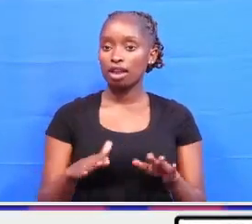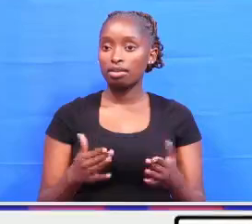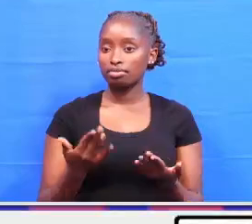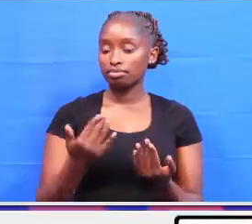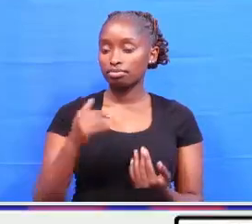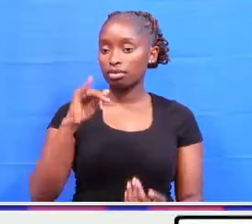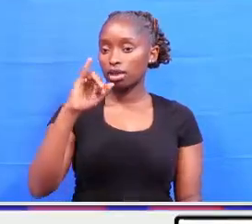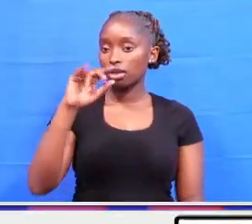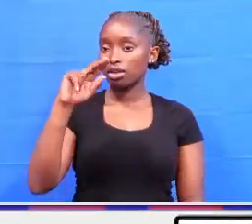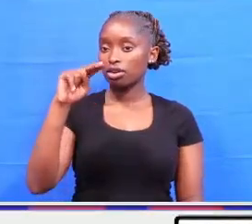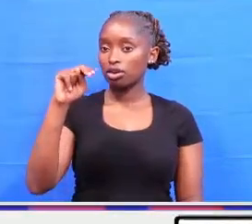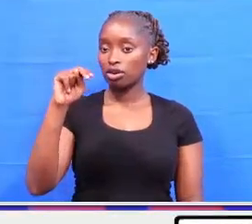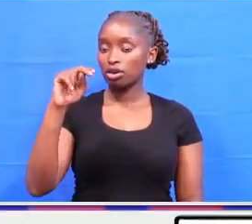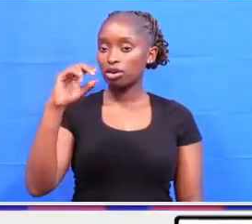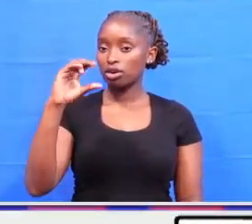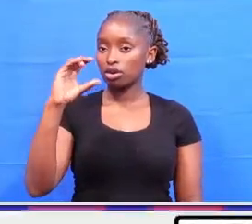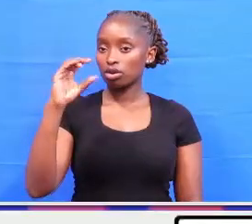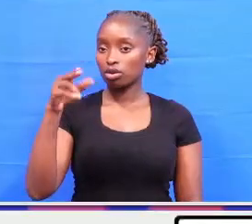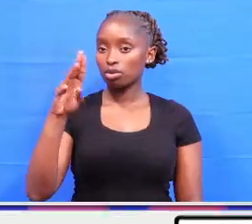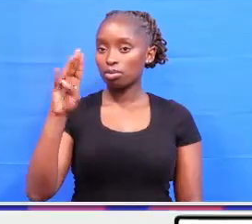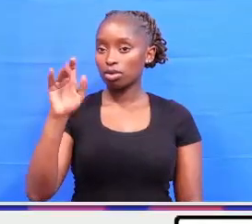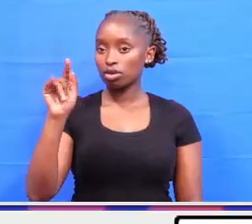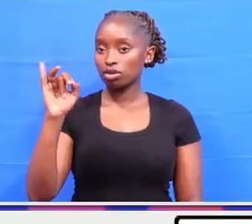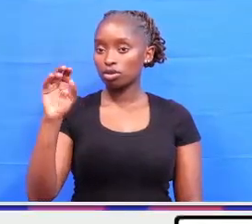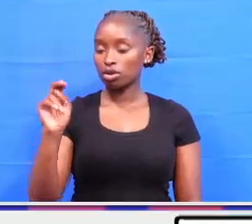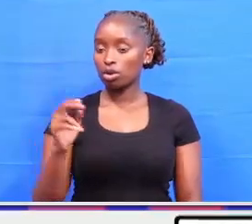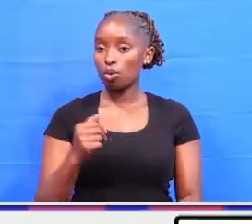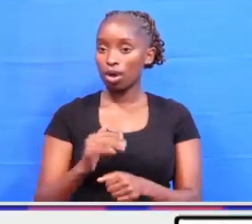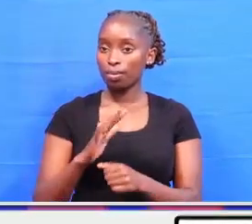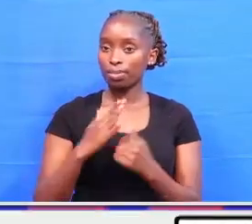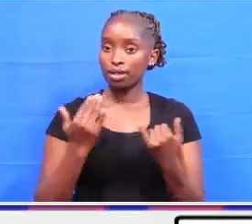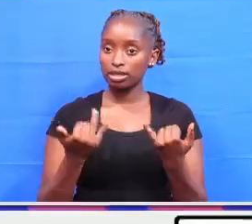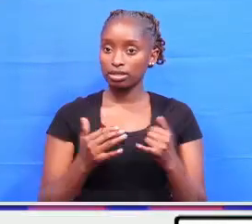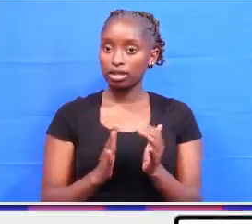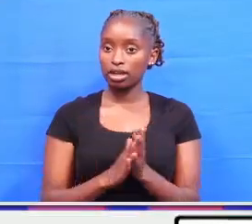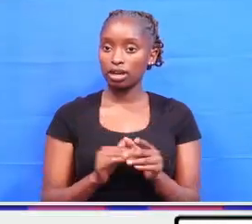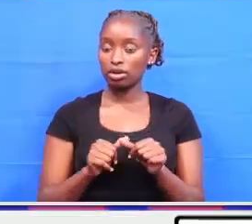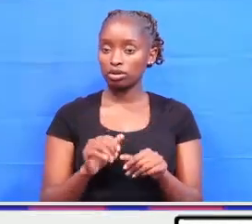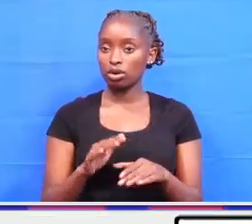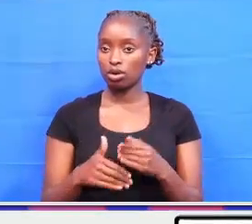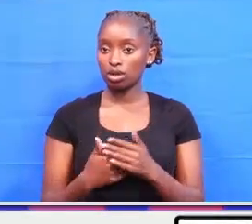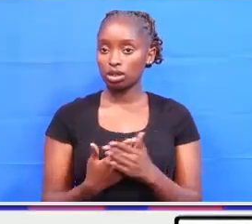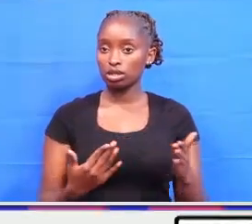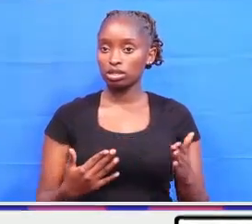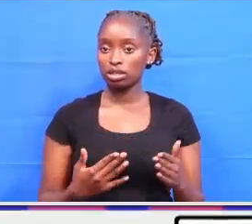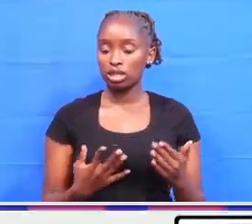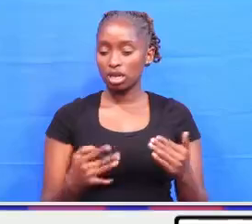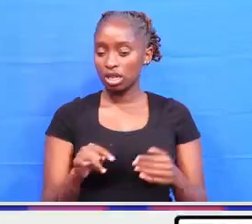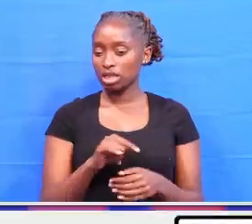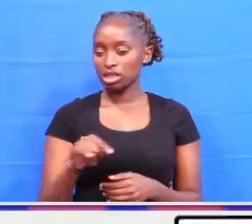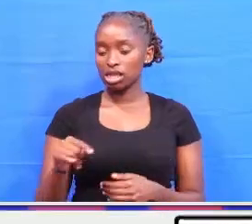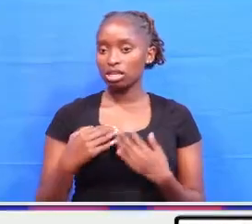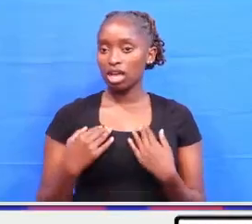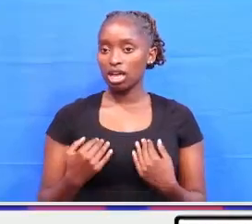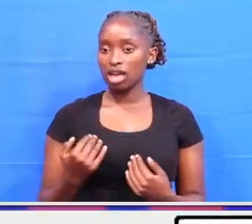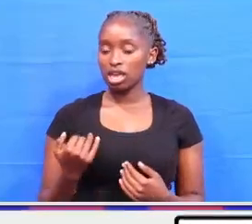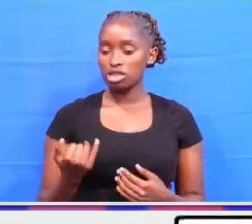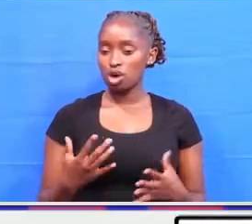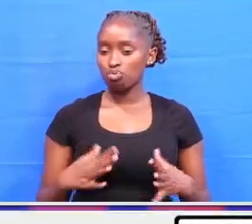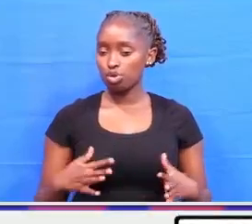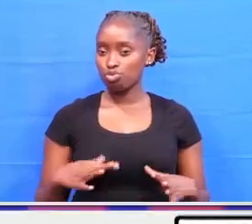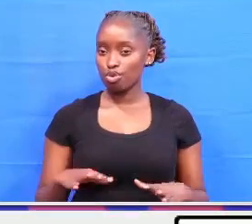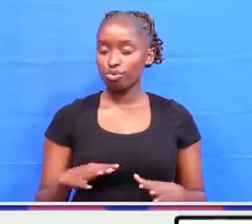them. Mm-hmm. So their work is actually to incubate these SMEs and their ideas. Mm-hmm. So these young people mm-hmm. are people